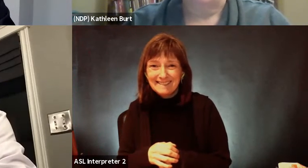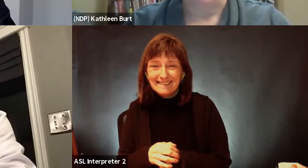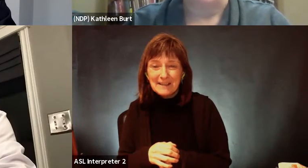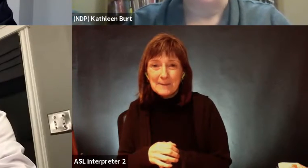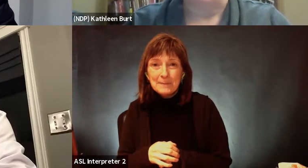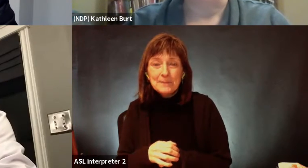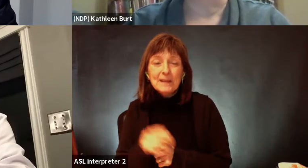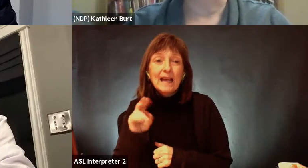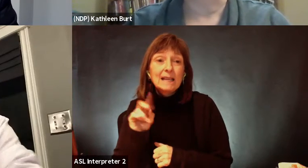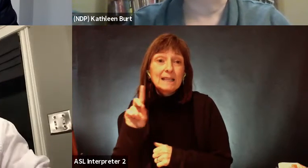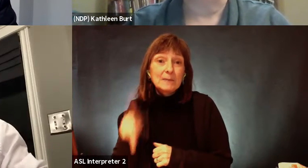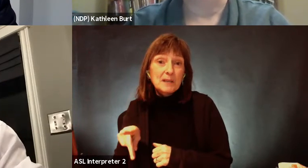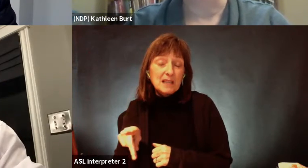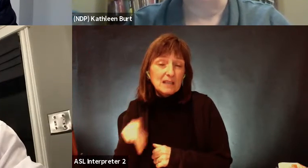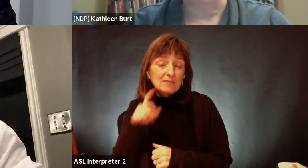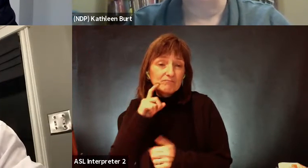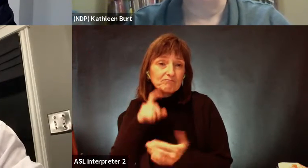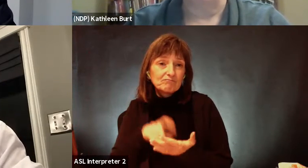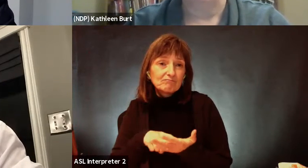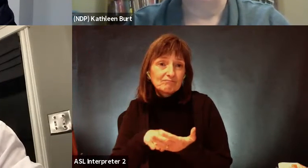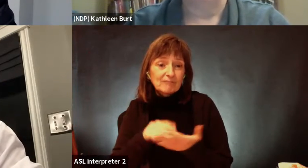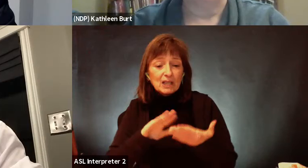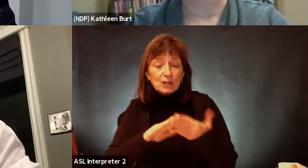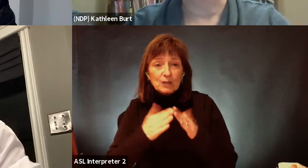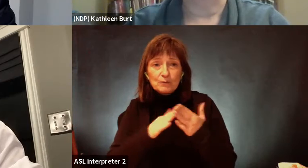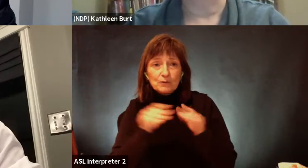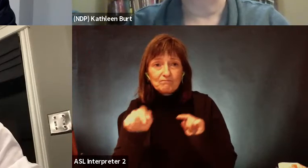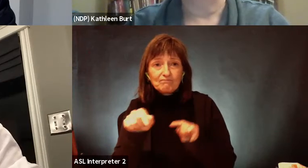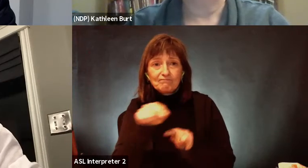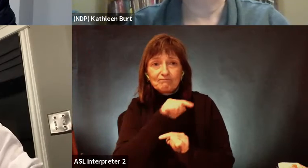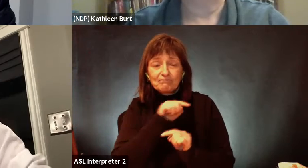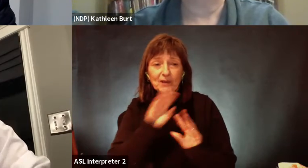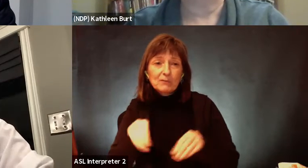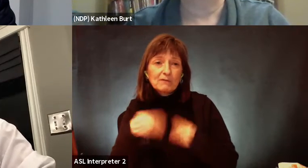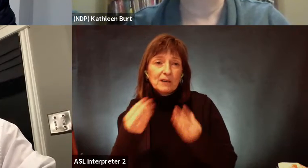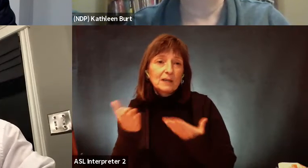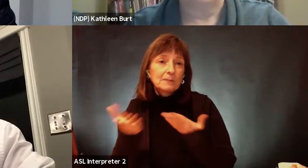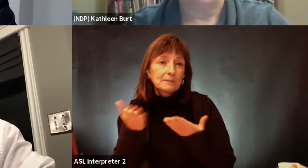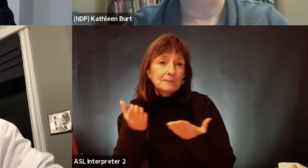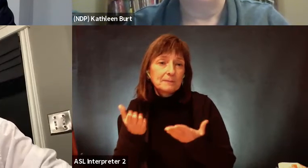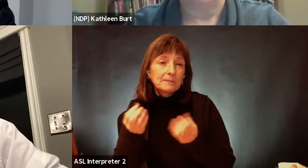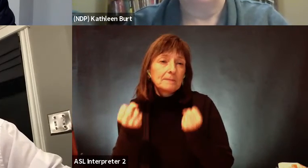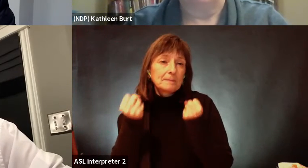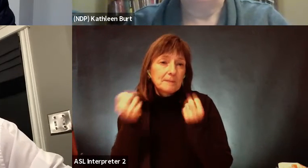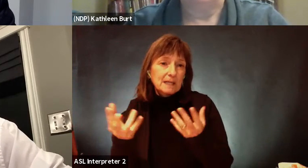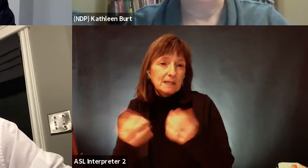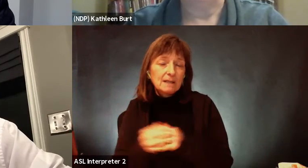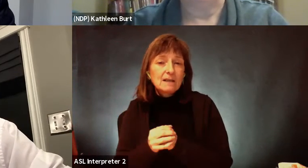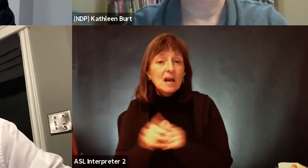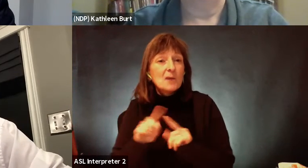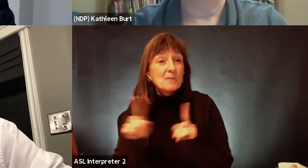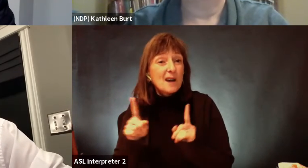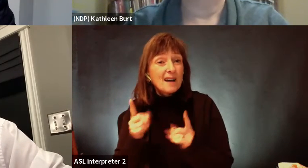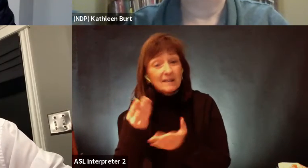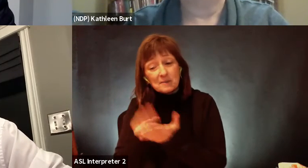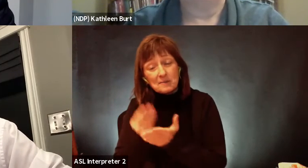The NDP recognizes that municipalities deliver many vital services to our communities, and they rarely have the funding necessary